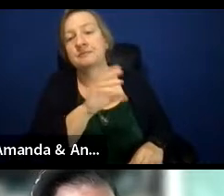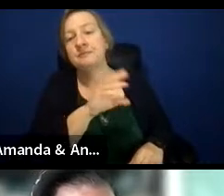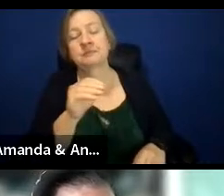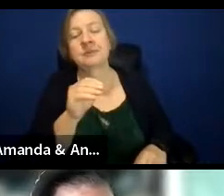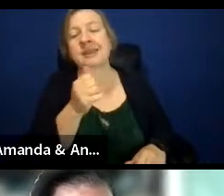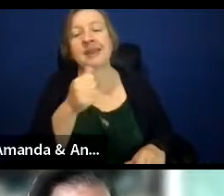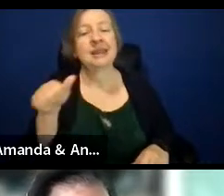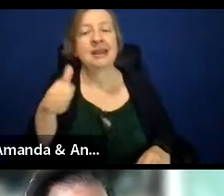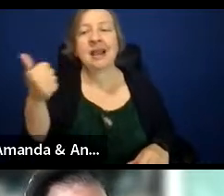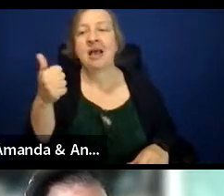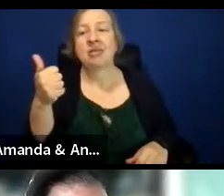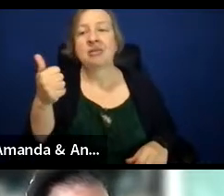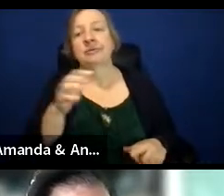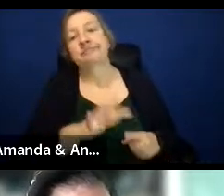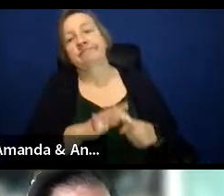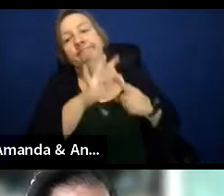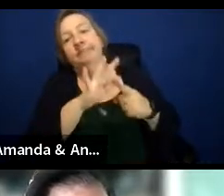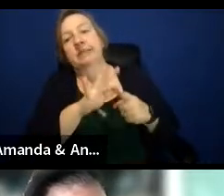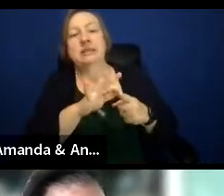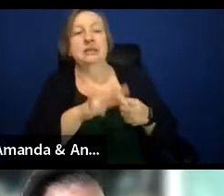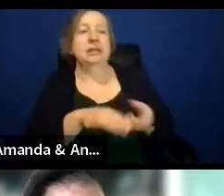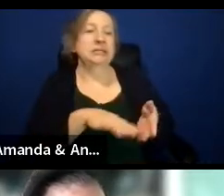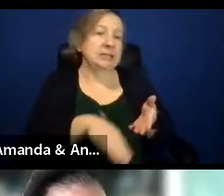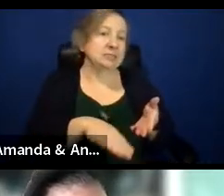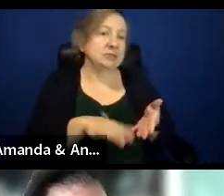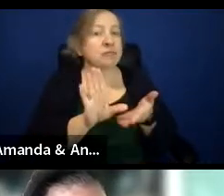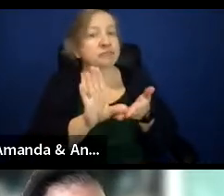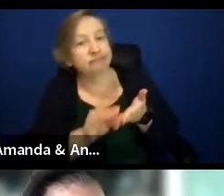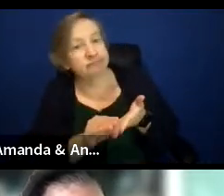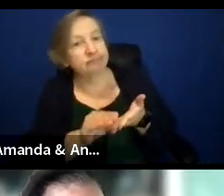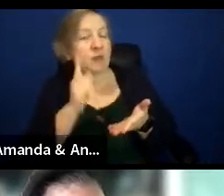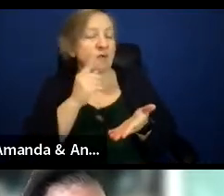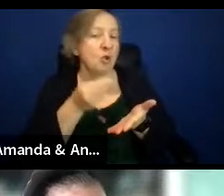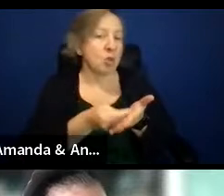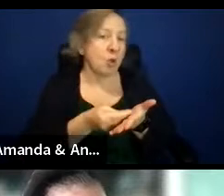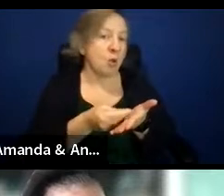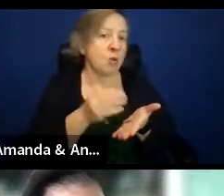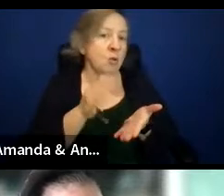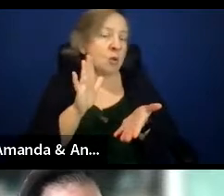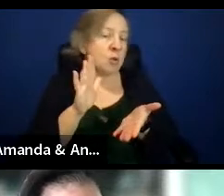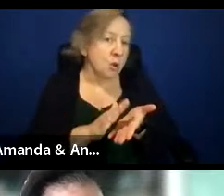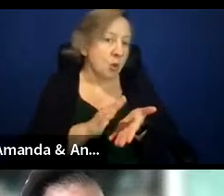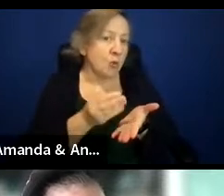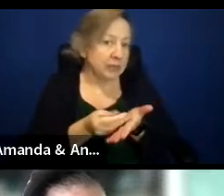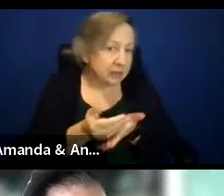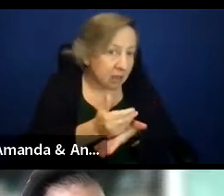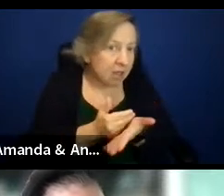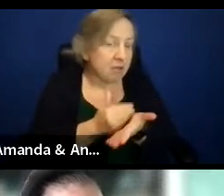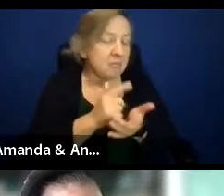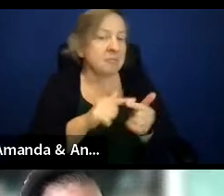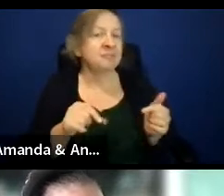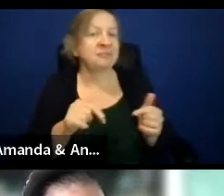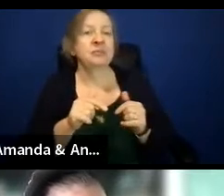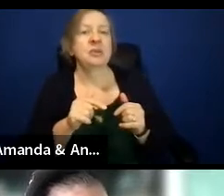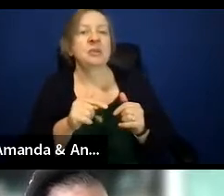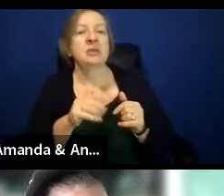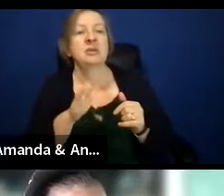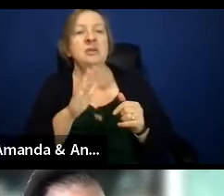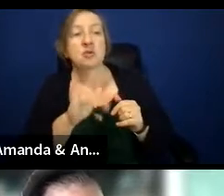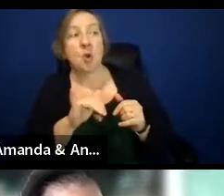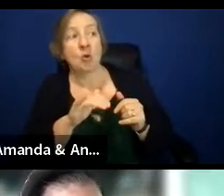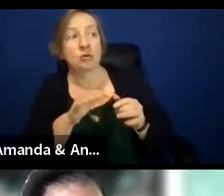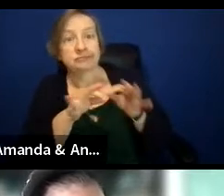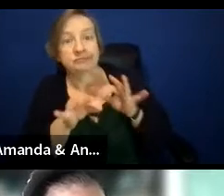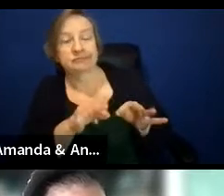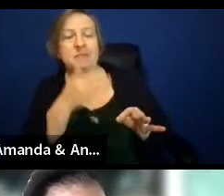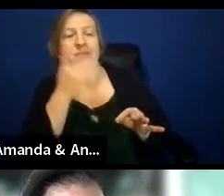any other exemptions, low income exemptions. So taking that issue directly to that subcommittee, and we have